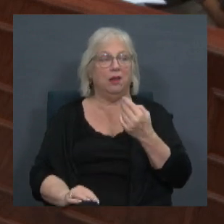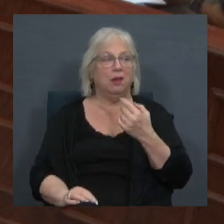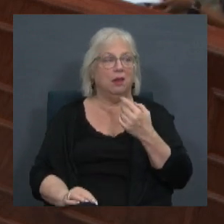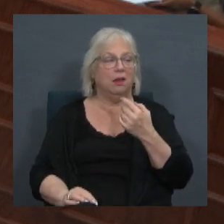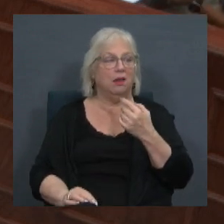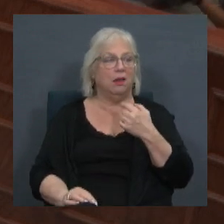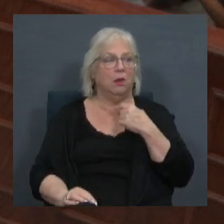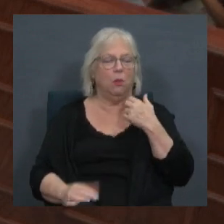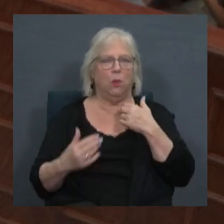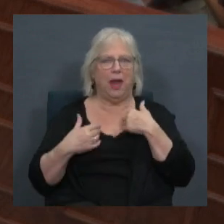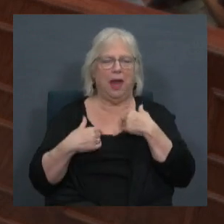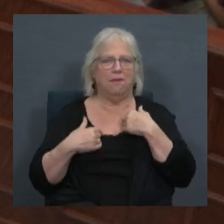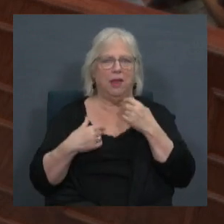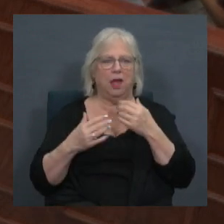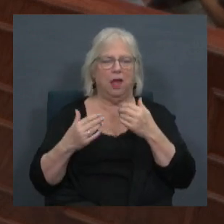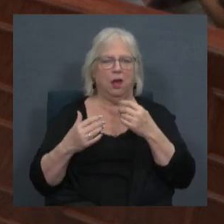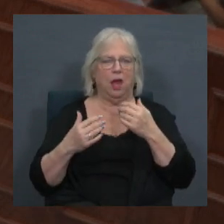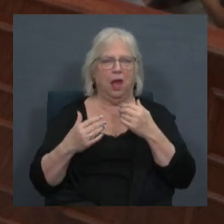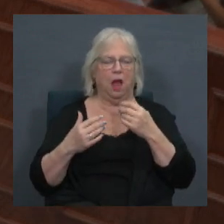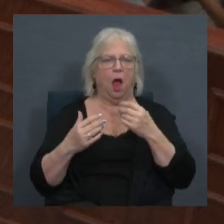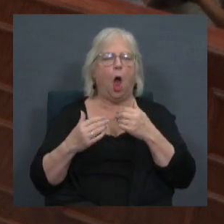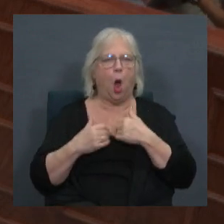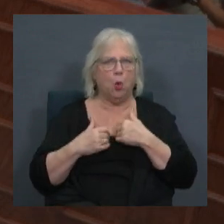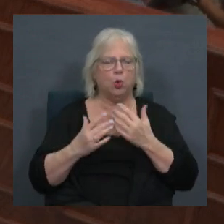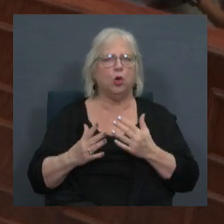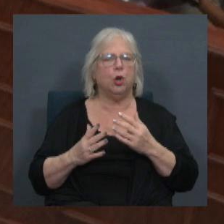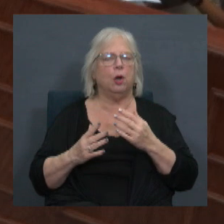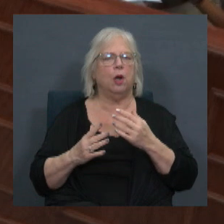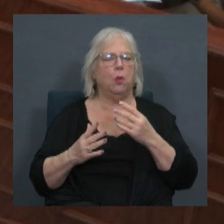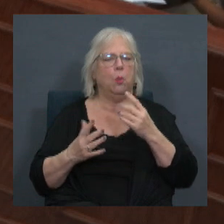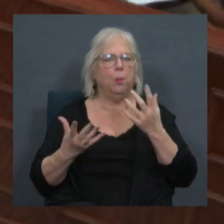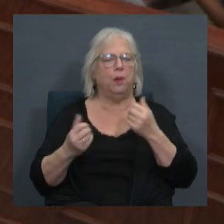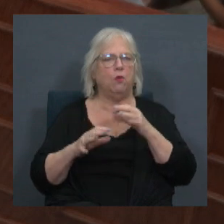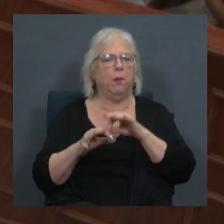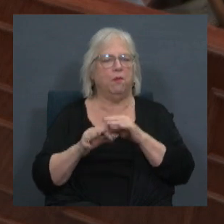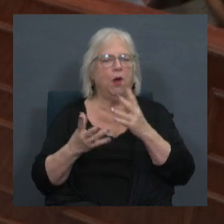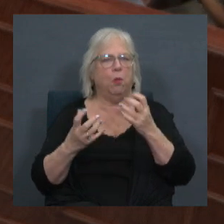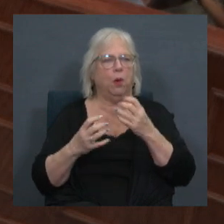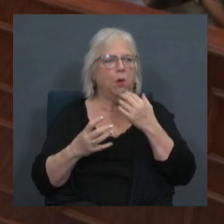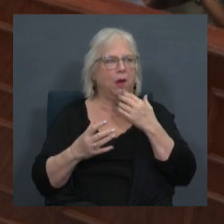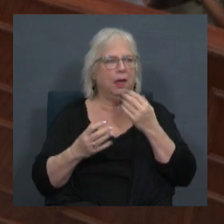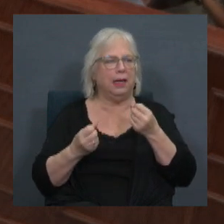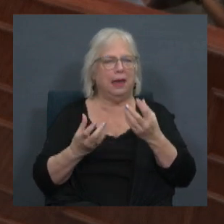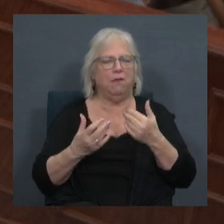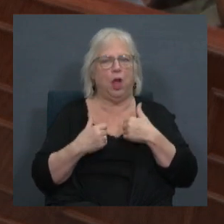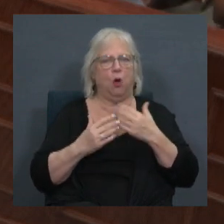believe to be is the owner. Want to make certain they have an opportunity before we take the vote in the grouped items.